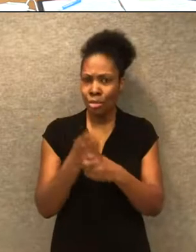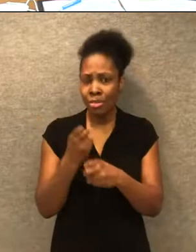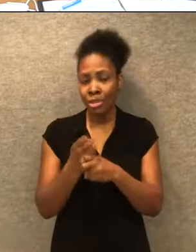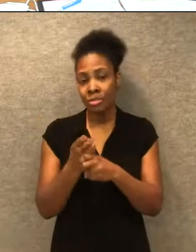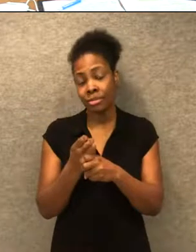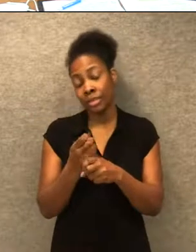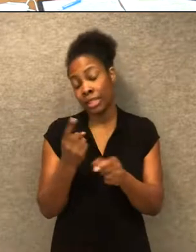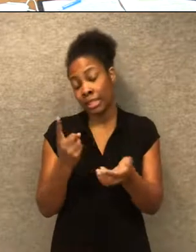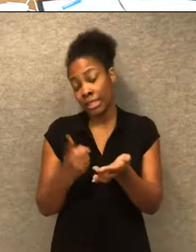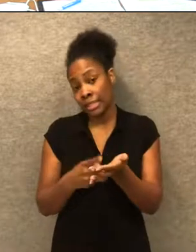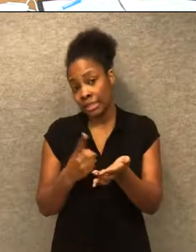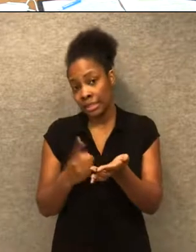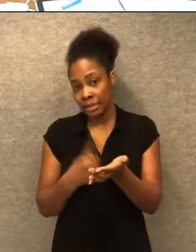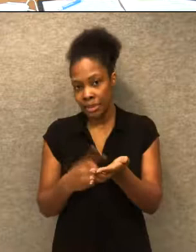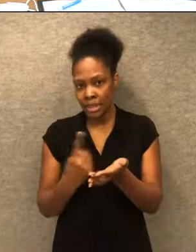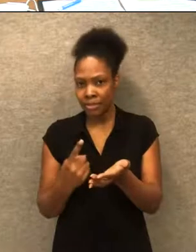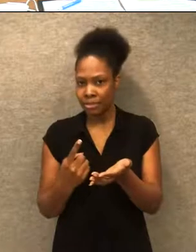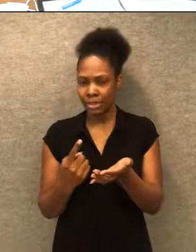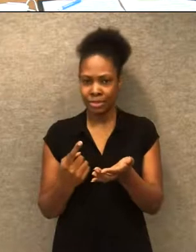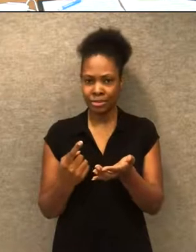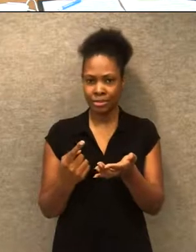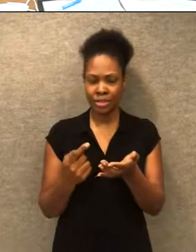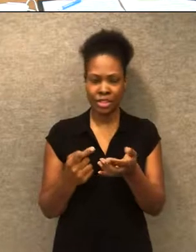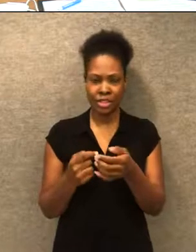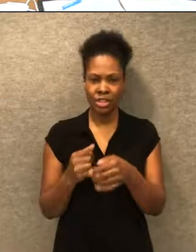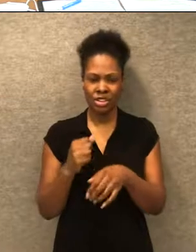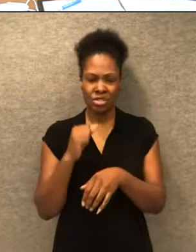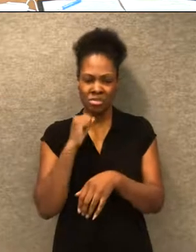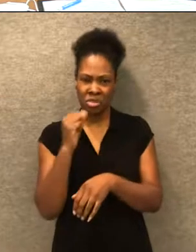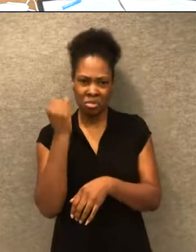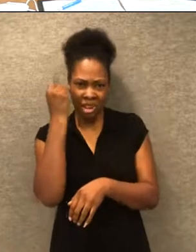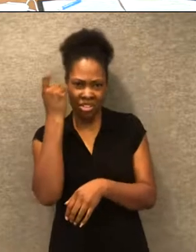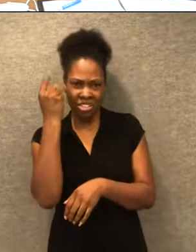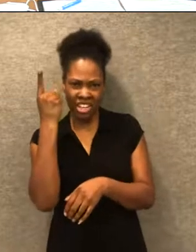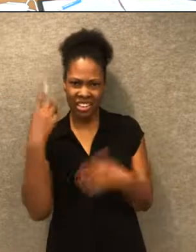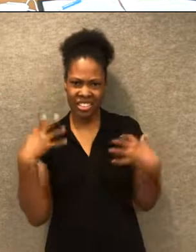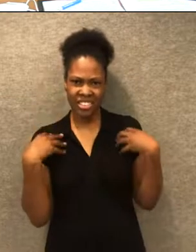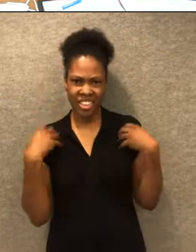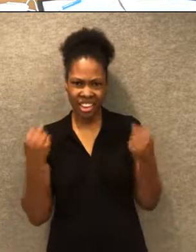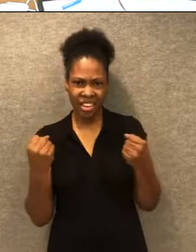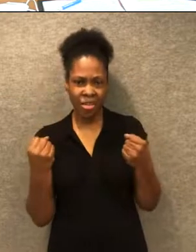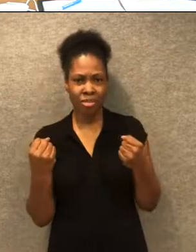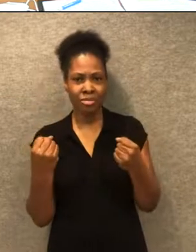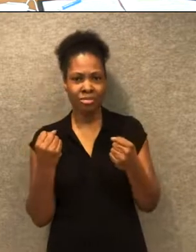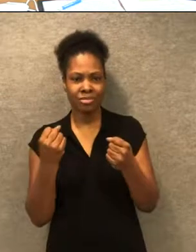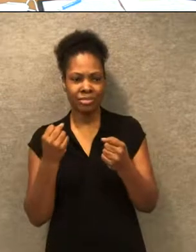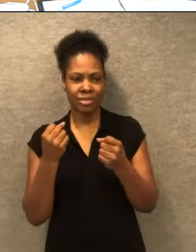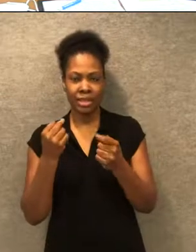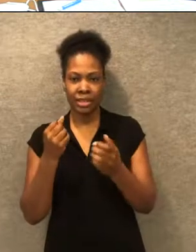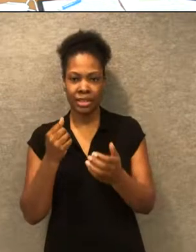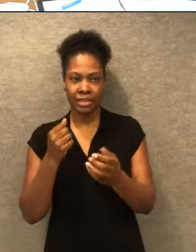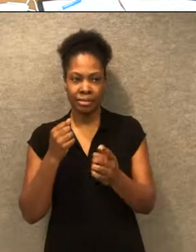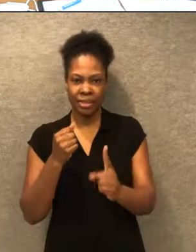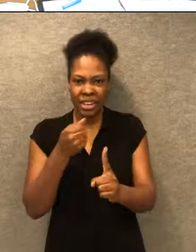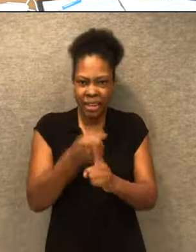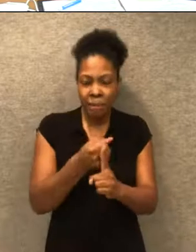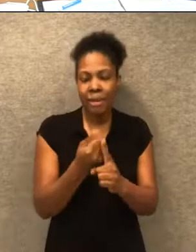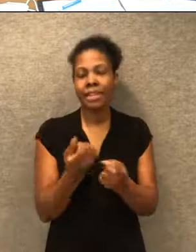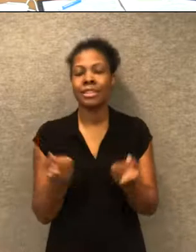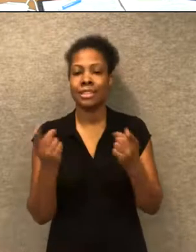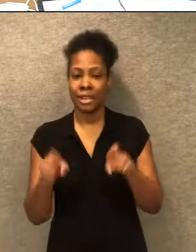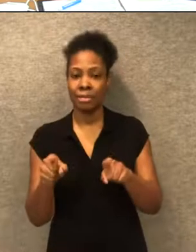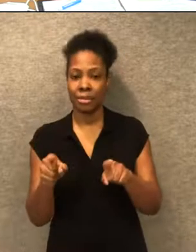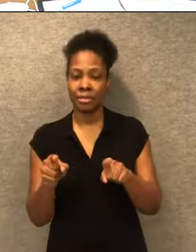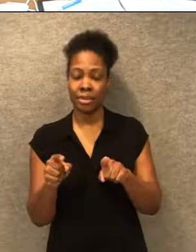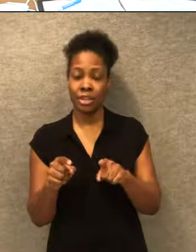to overlook the mental health impact of what's happening. And so I do appreciate the time that we are taking this evening